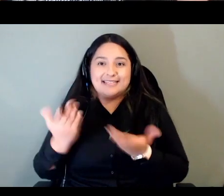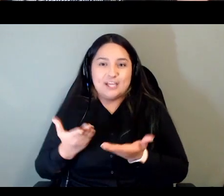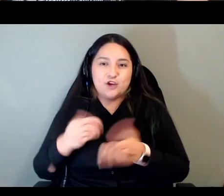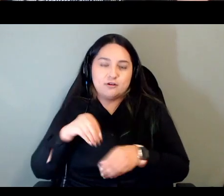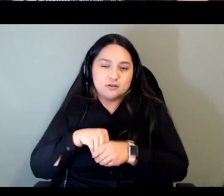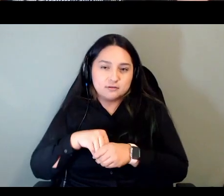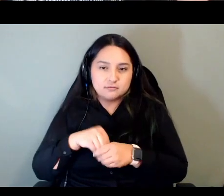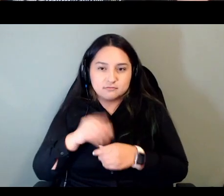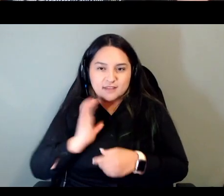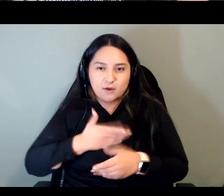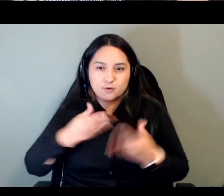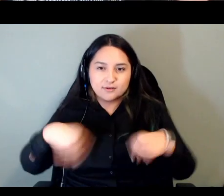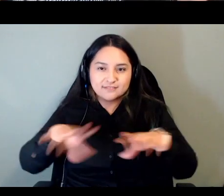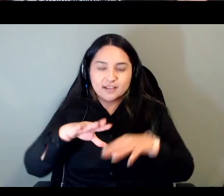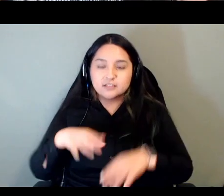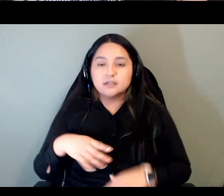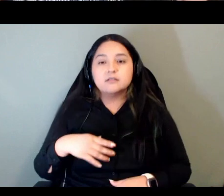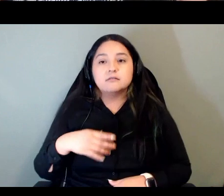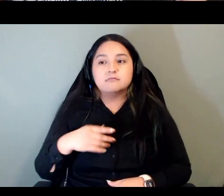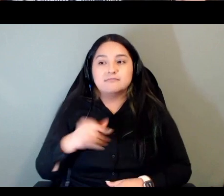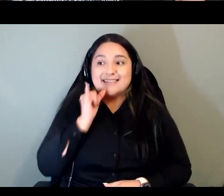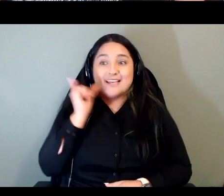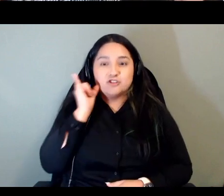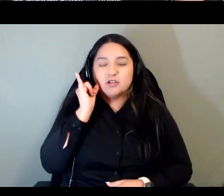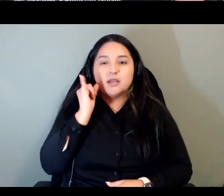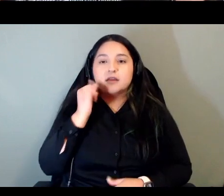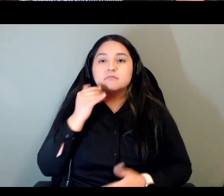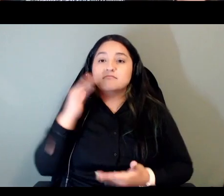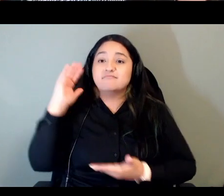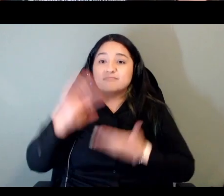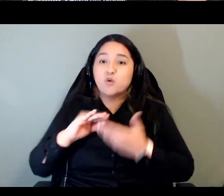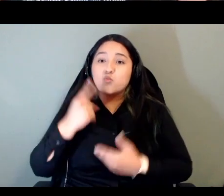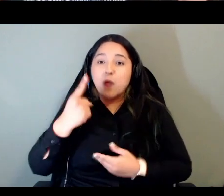with COVID in our hospital, which is a big deal.